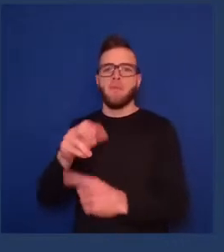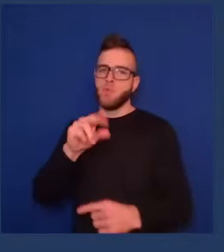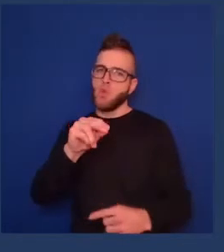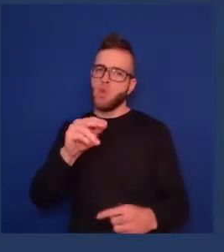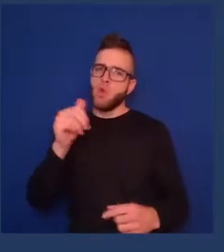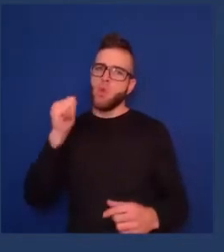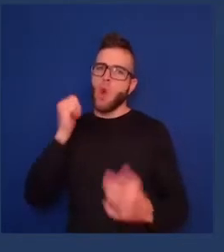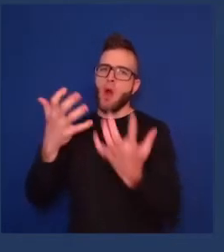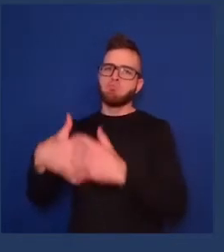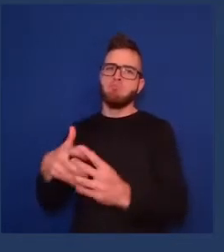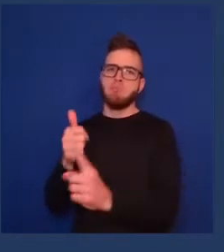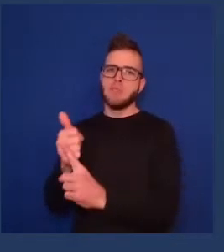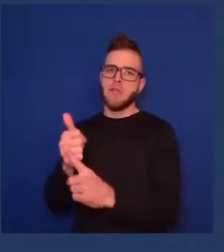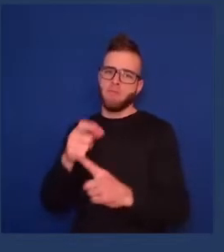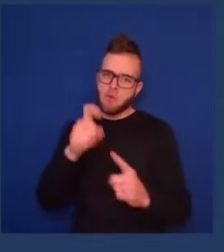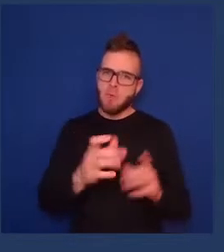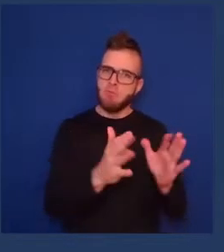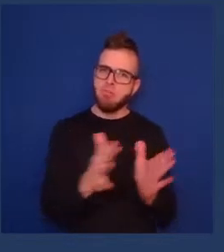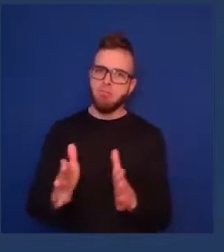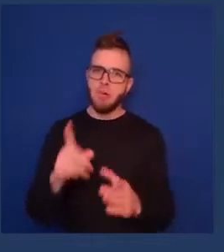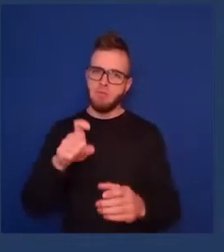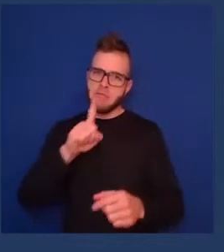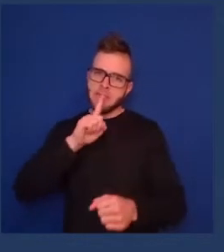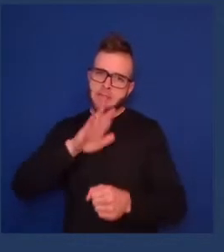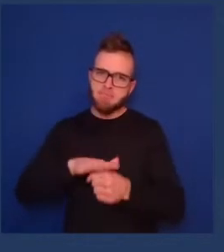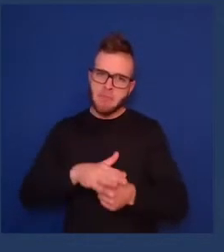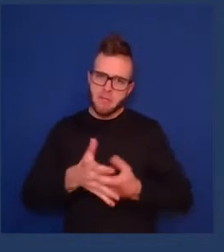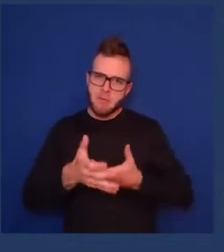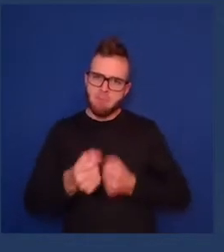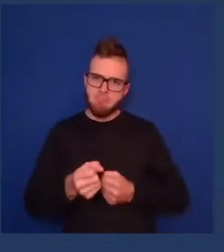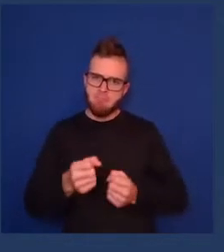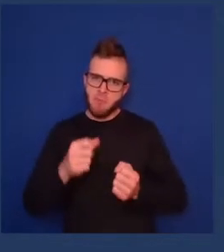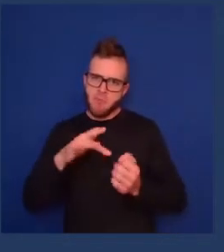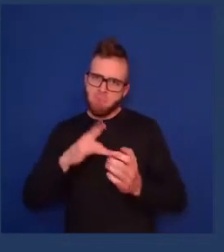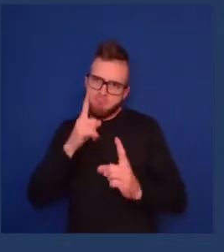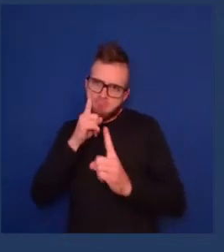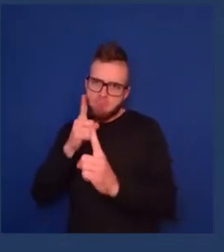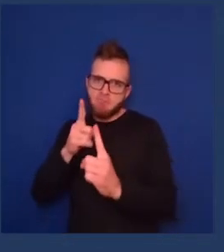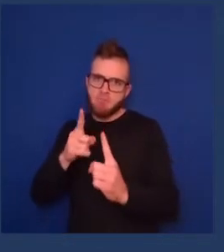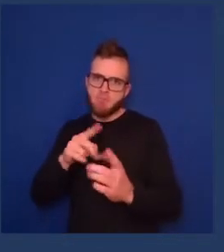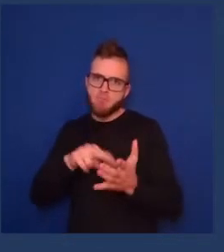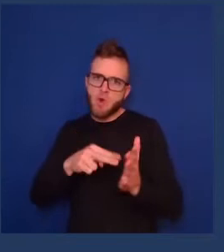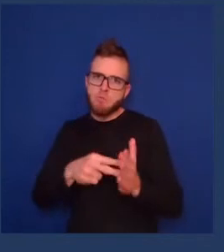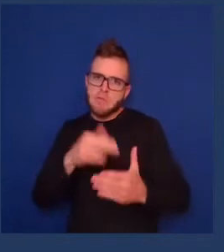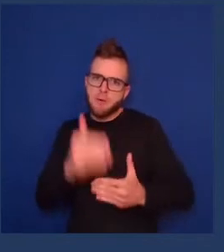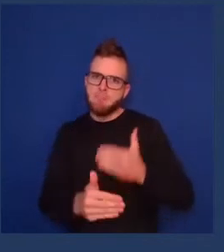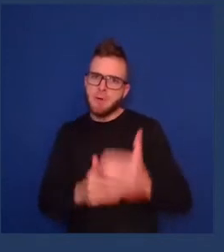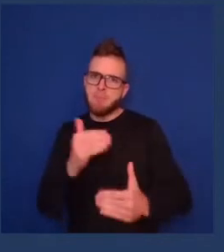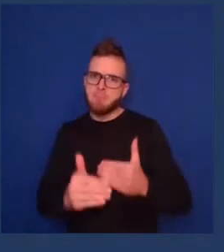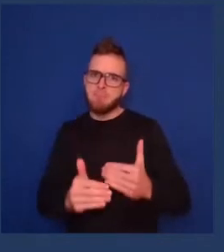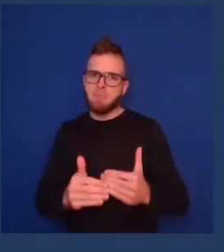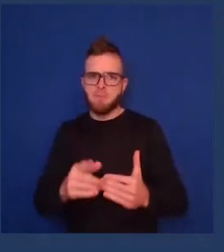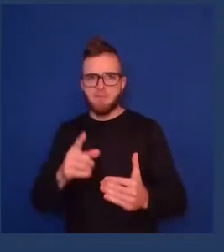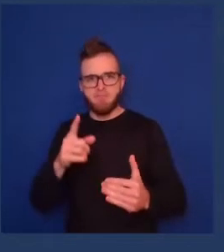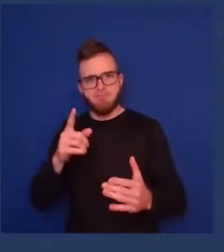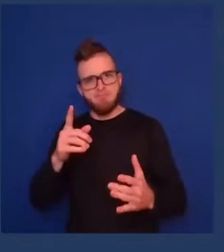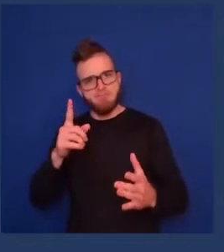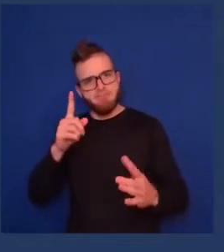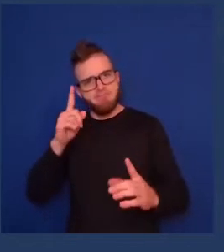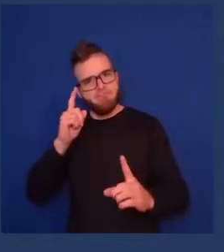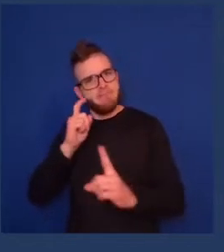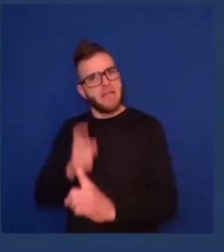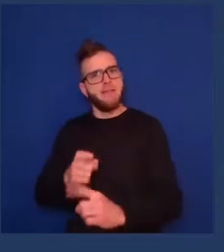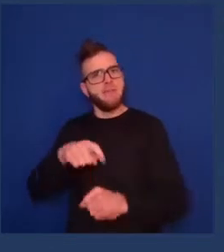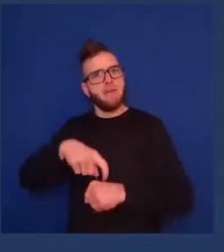heart in it. It doesn't just happen. And this is work that will not just happen. It has to be organized. There has